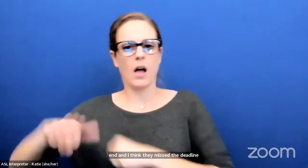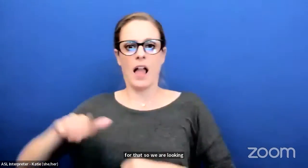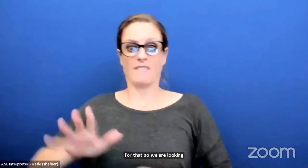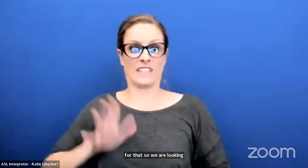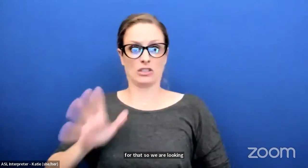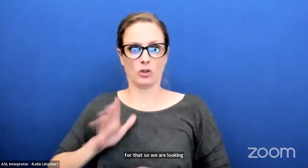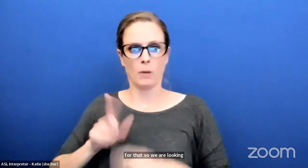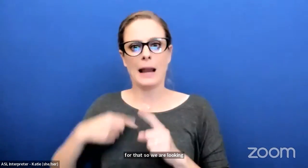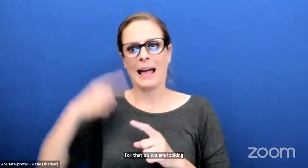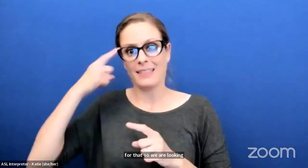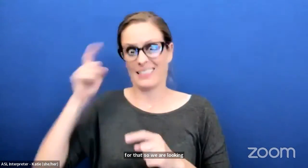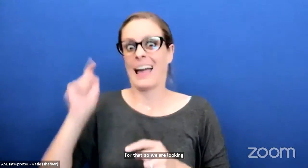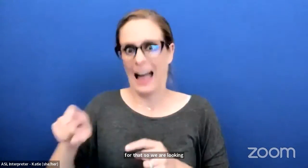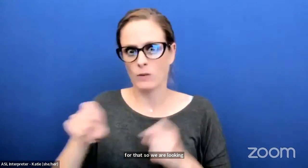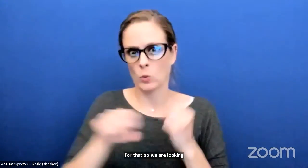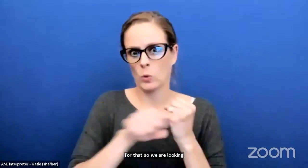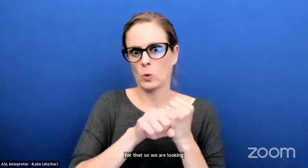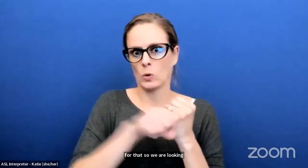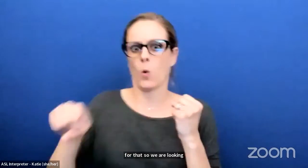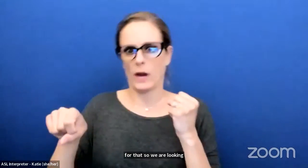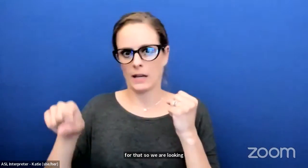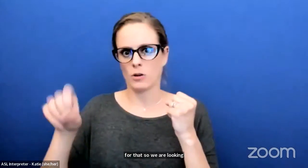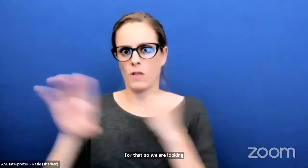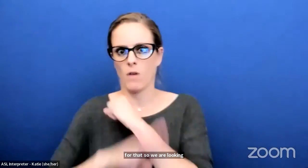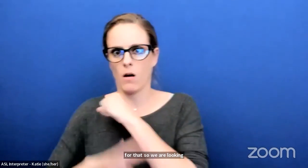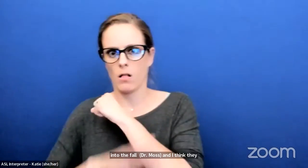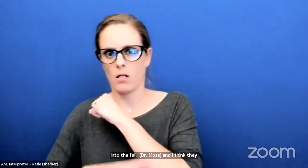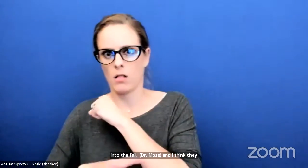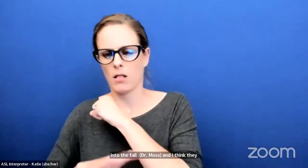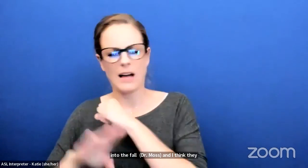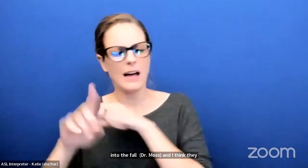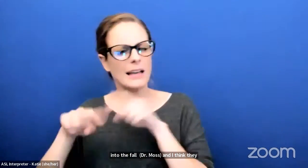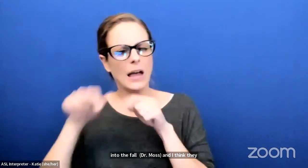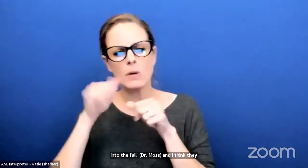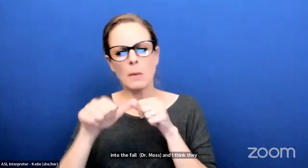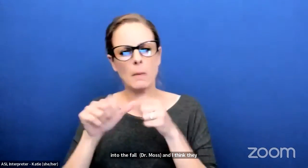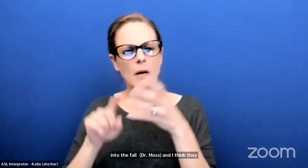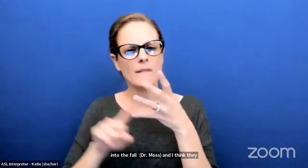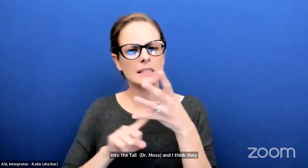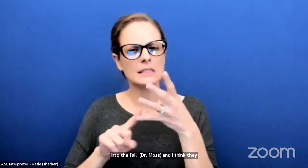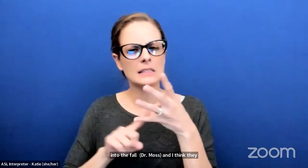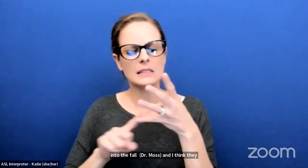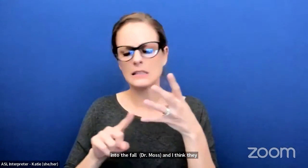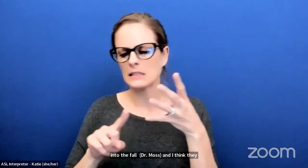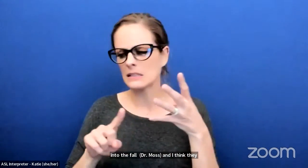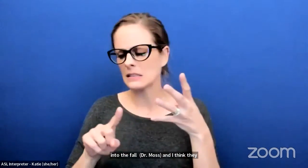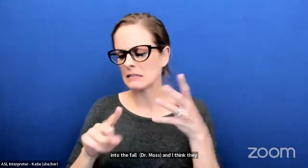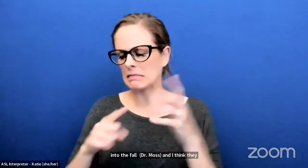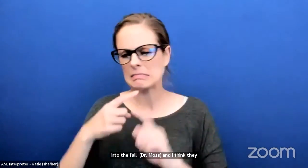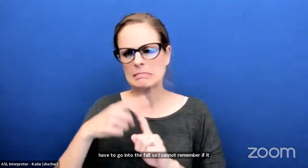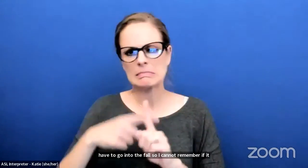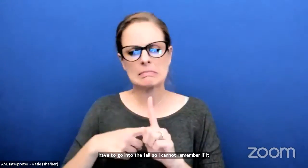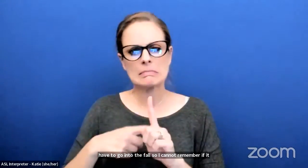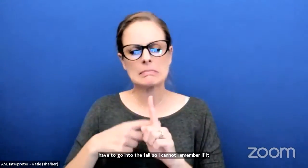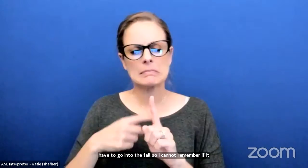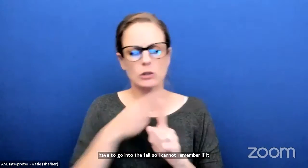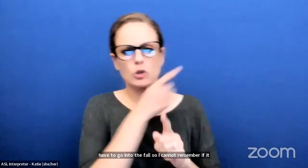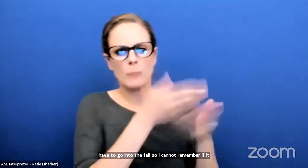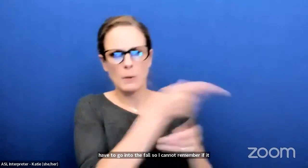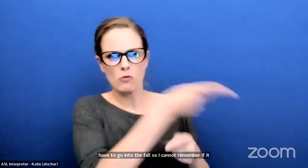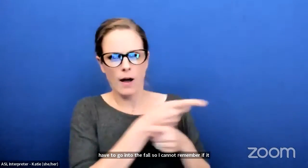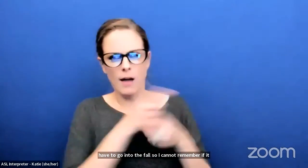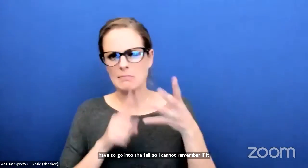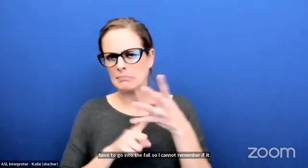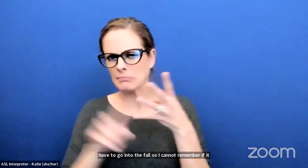into the fall. So it may be, I can't remember if it's the end of I can't remember if, you may be right, it may be